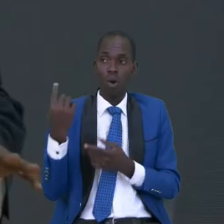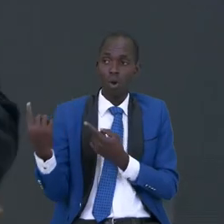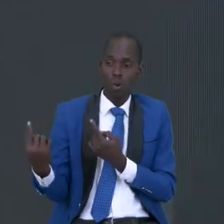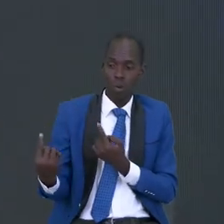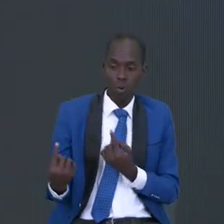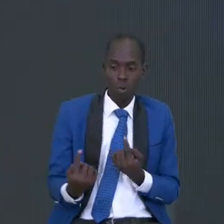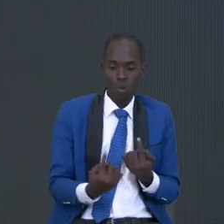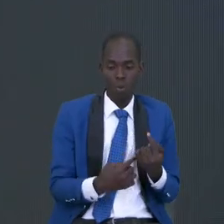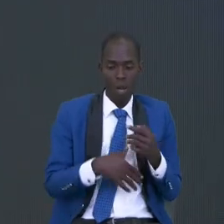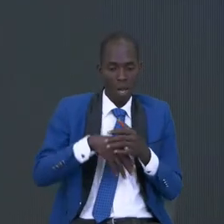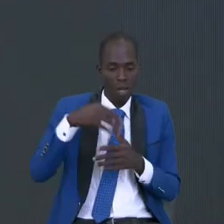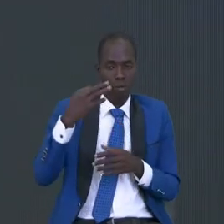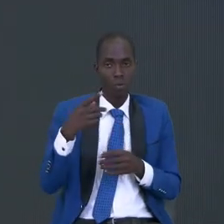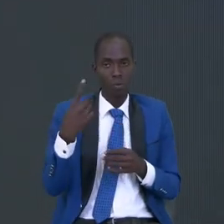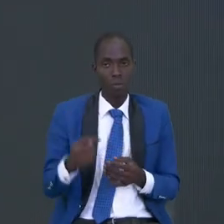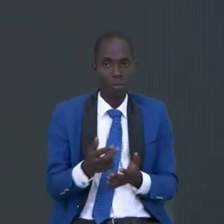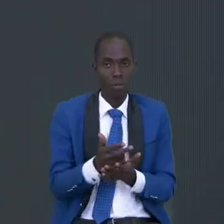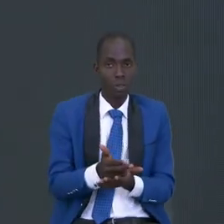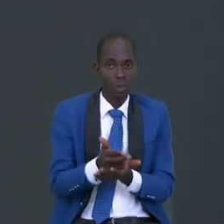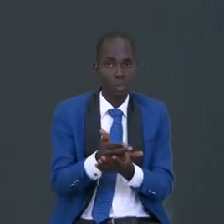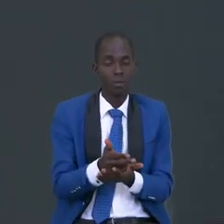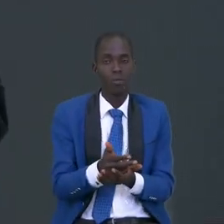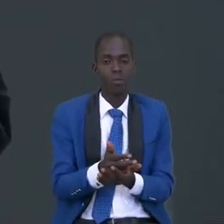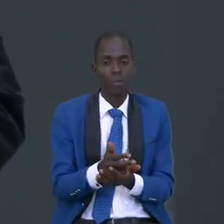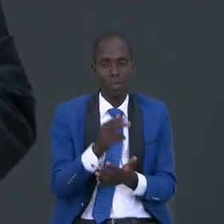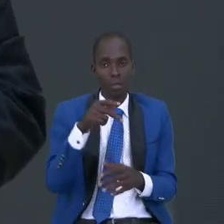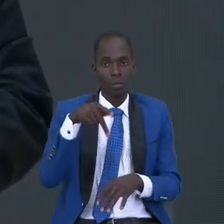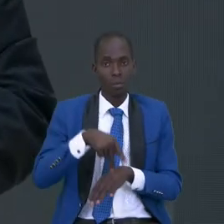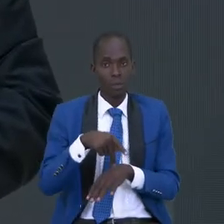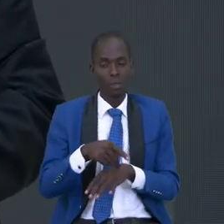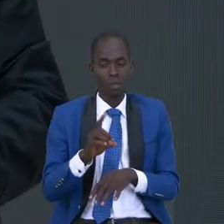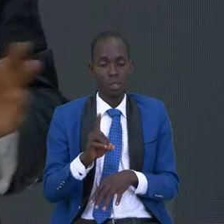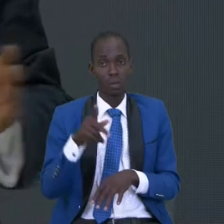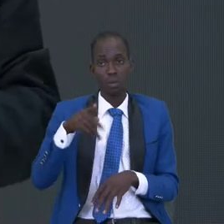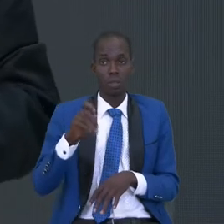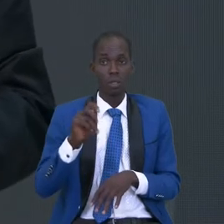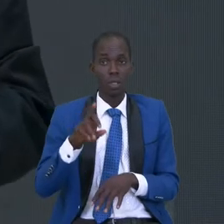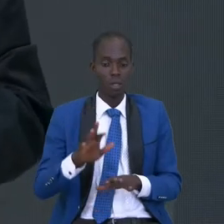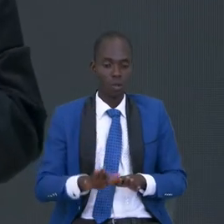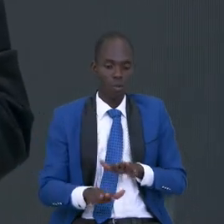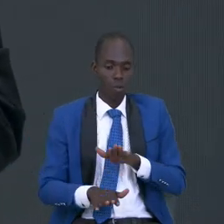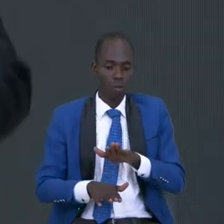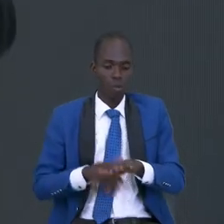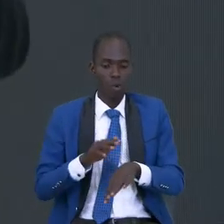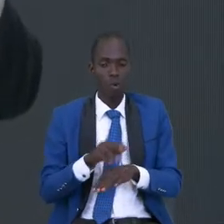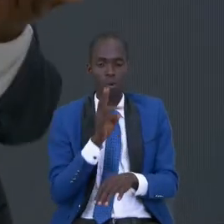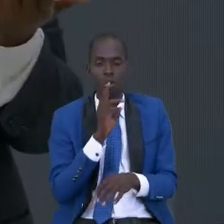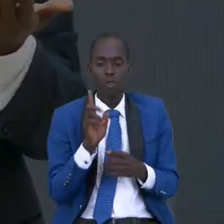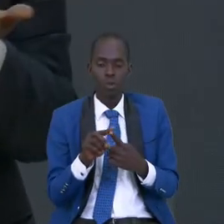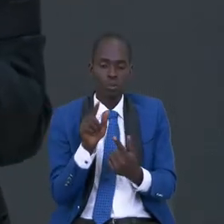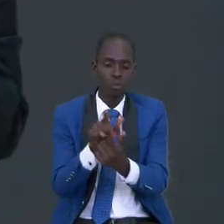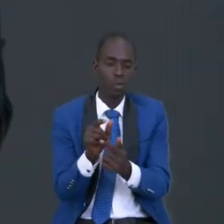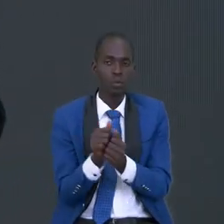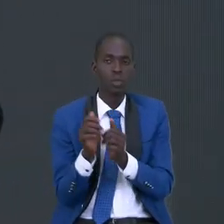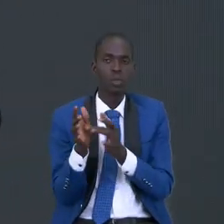out of the ship, he walked on the water to go to Jesus. He